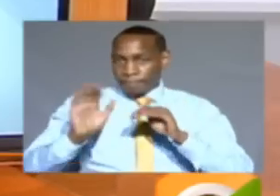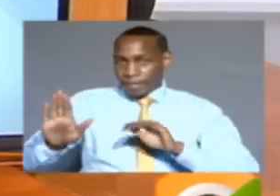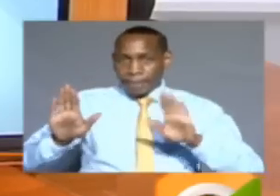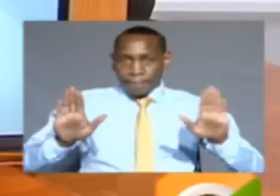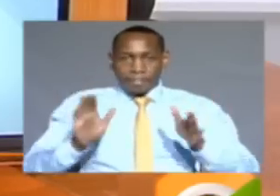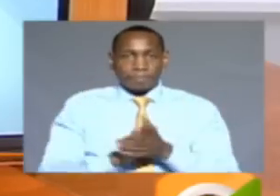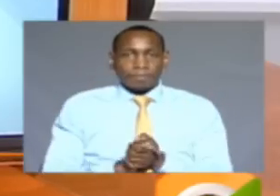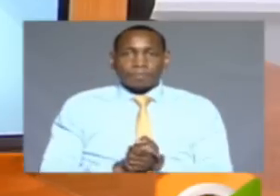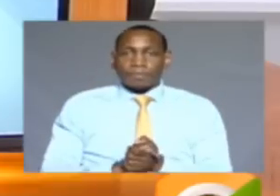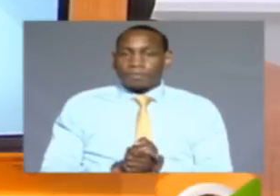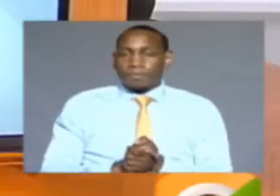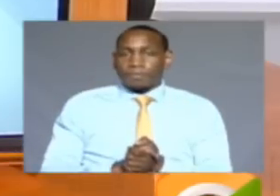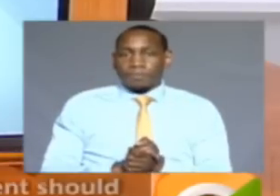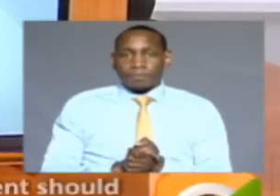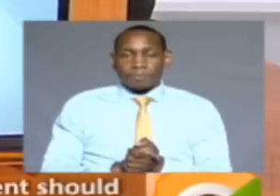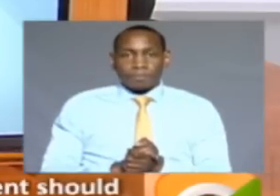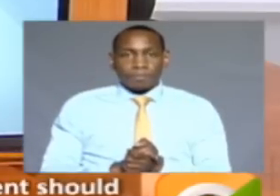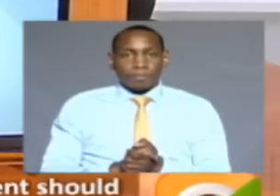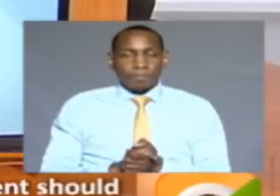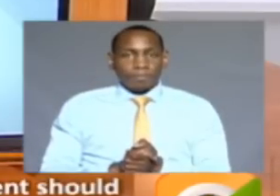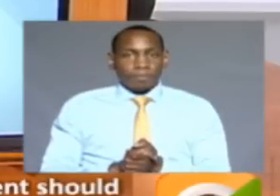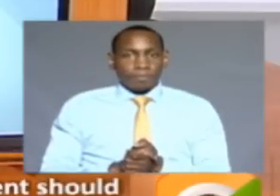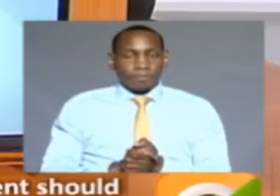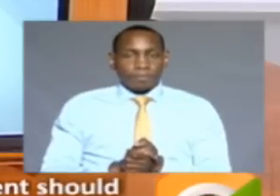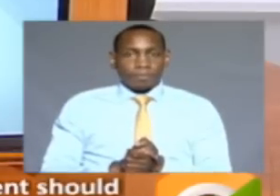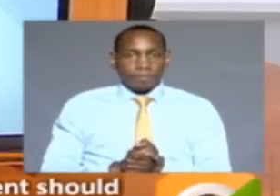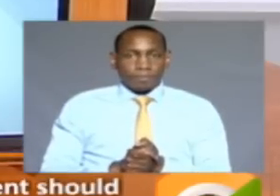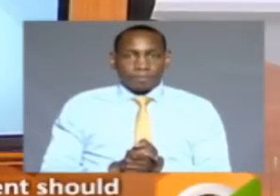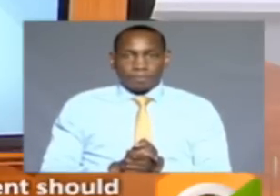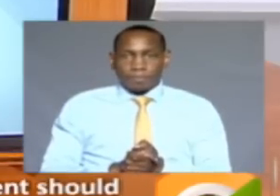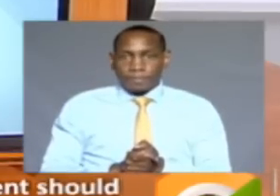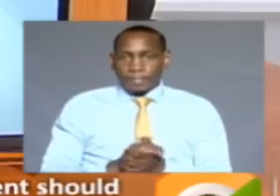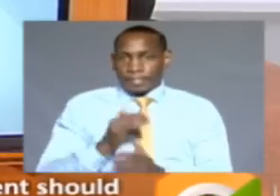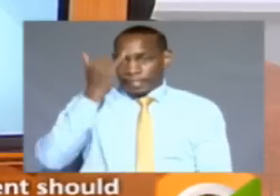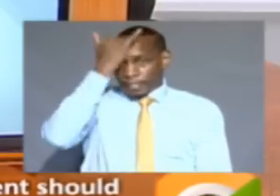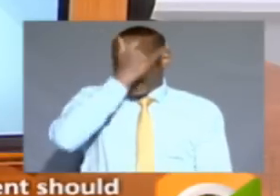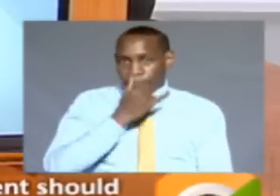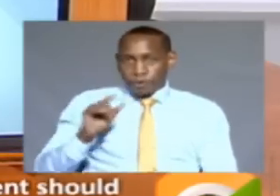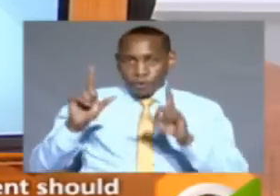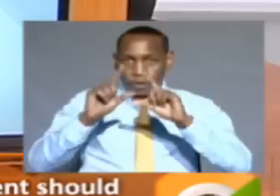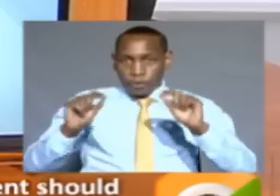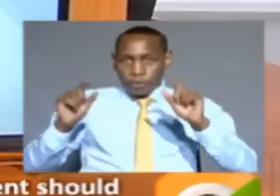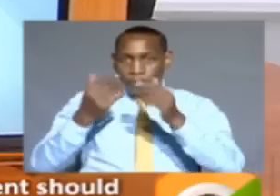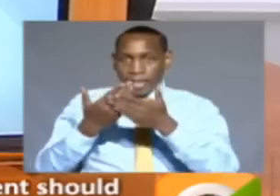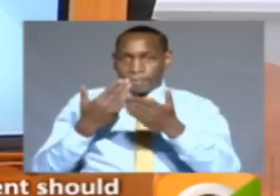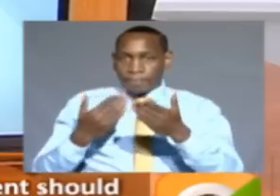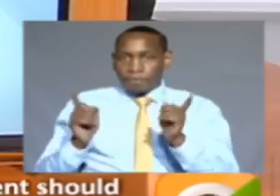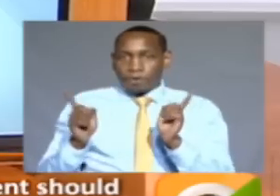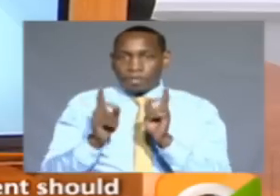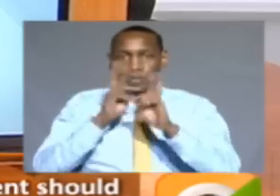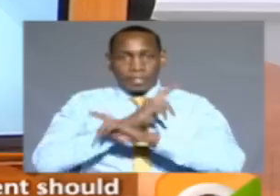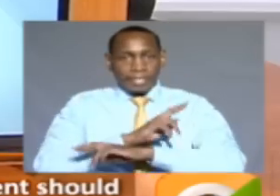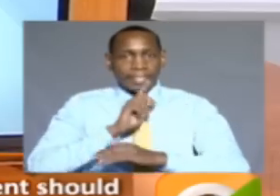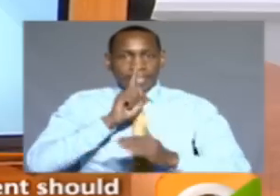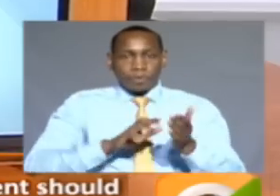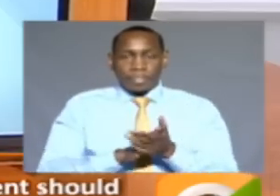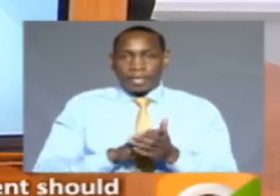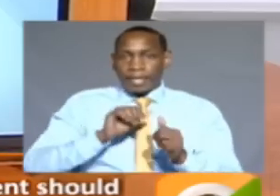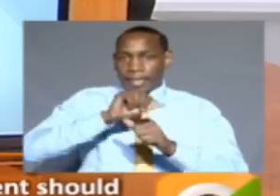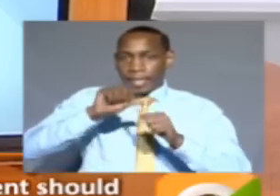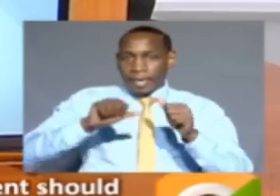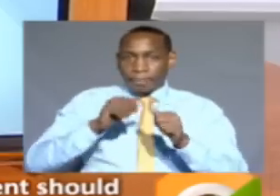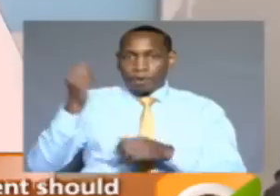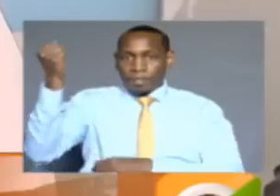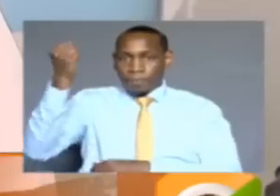You will see a lot of enough that on both sides, so they kind of moved on. Something Yvonne said before the break has me thinking about, you said about the fickleness of